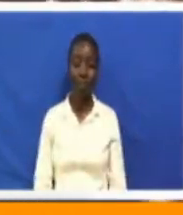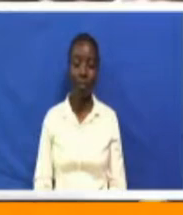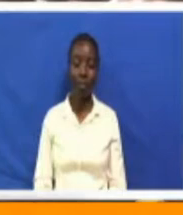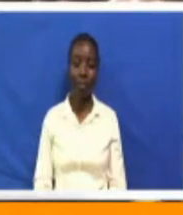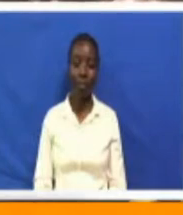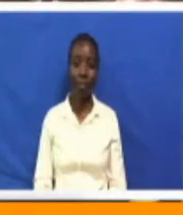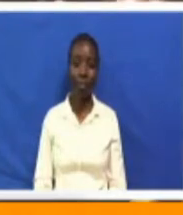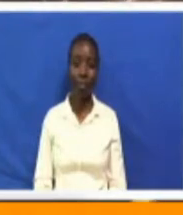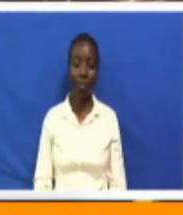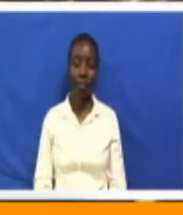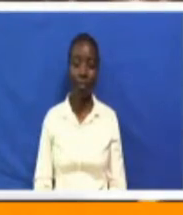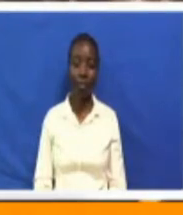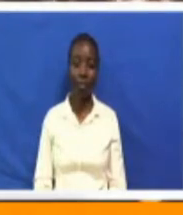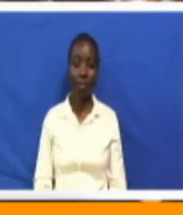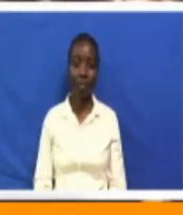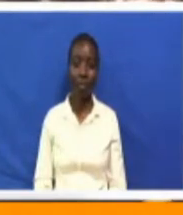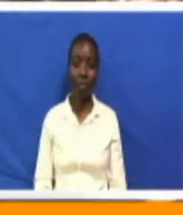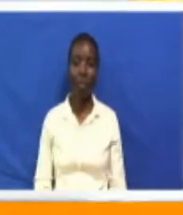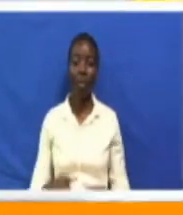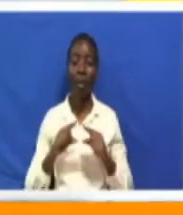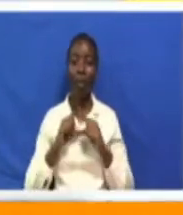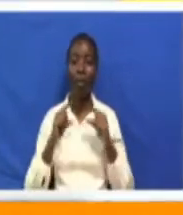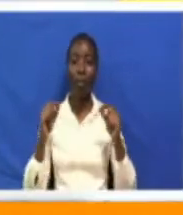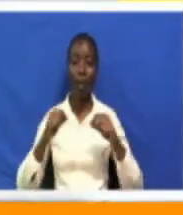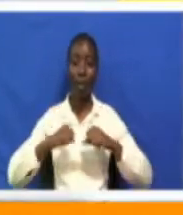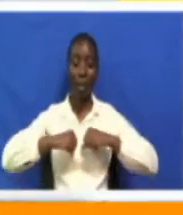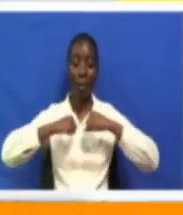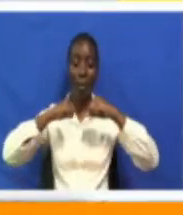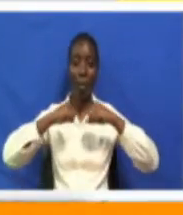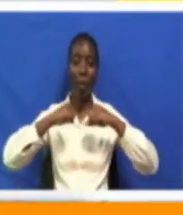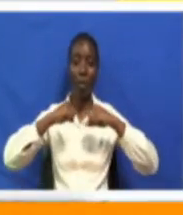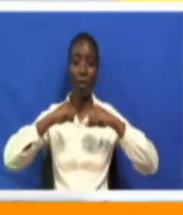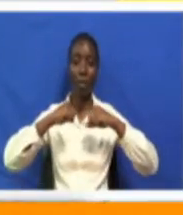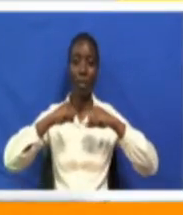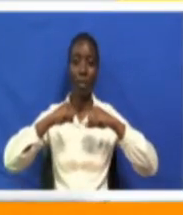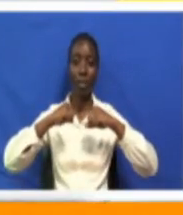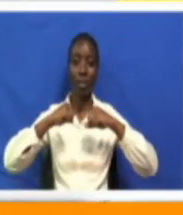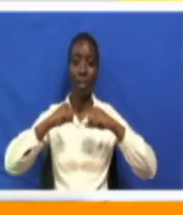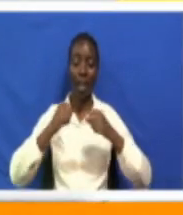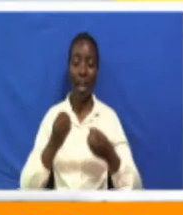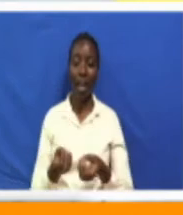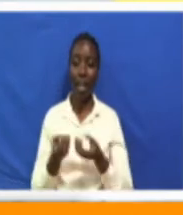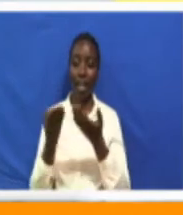oh a father father in charge numbers